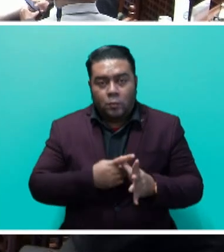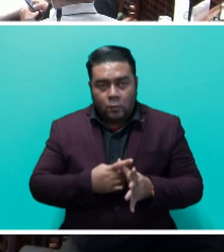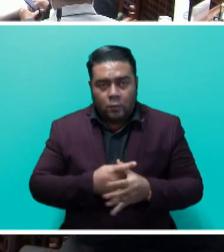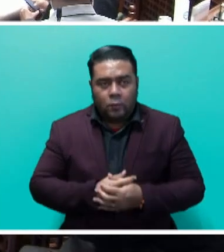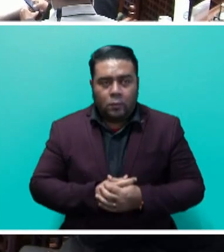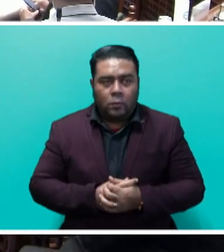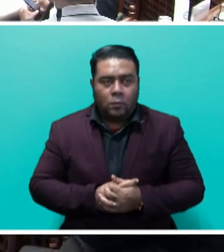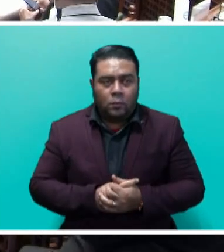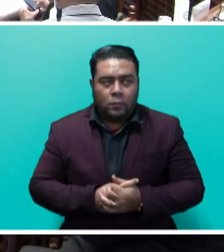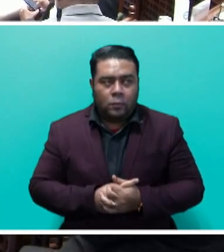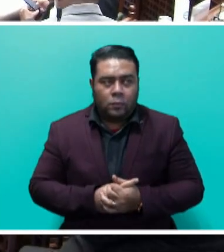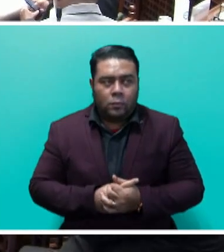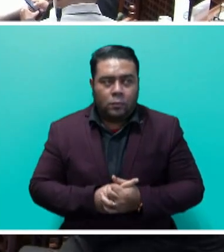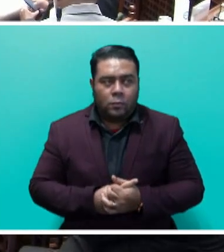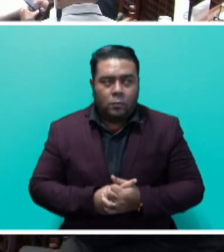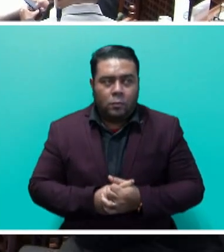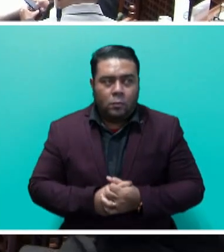make his reply.